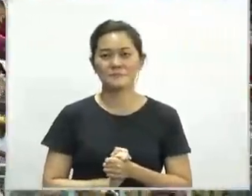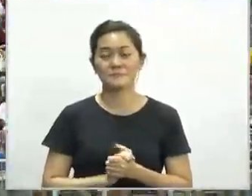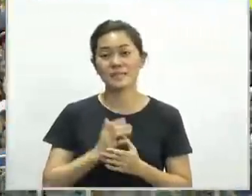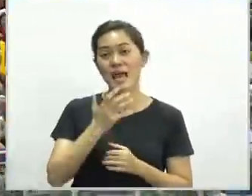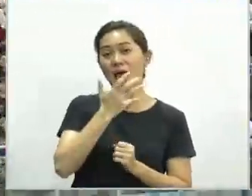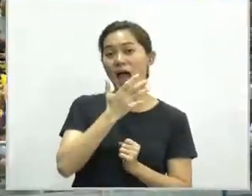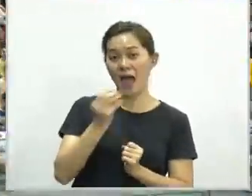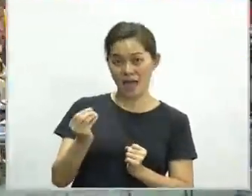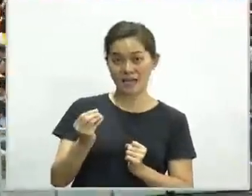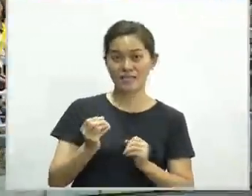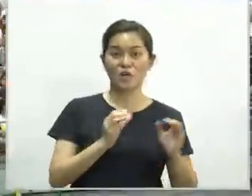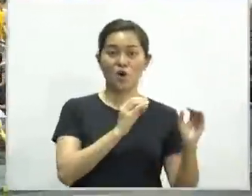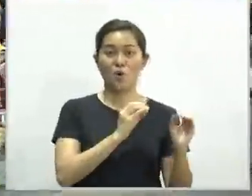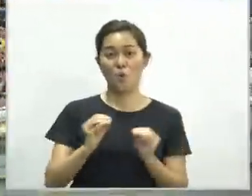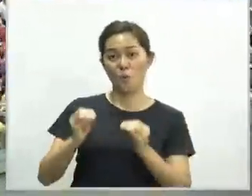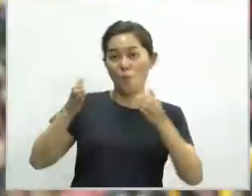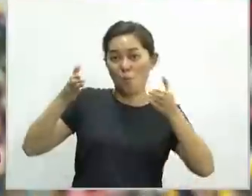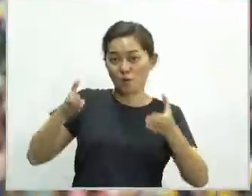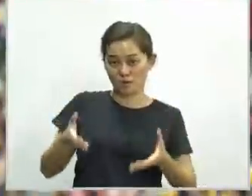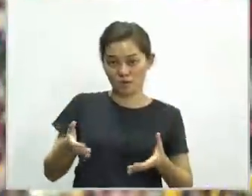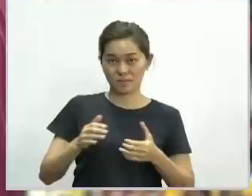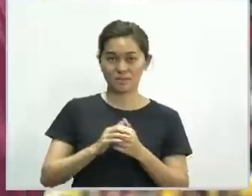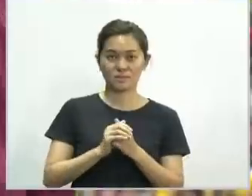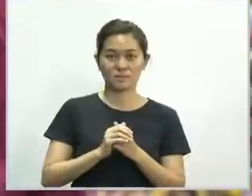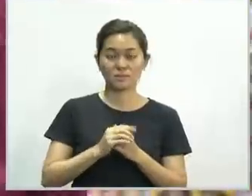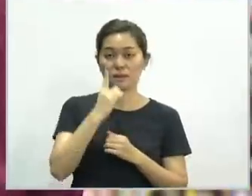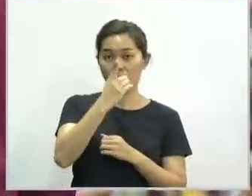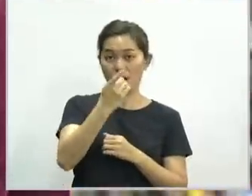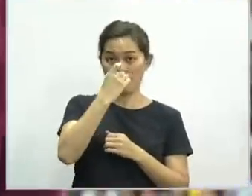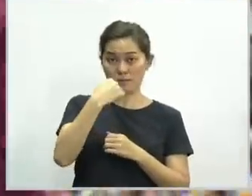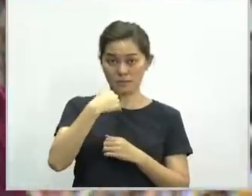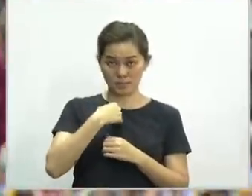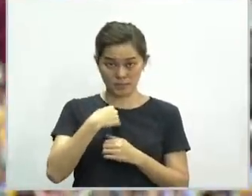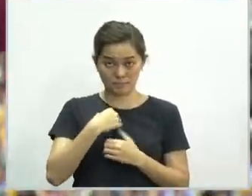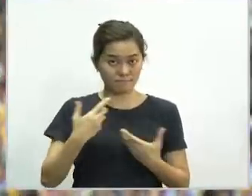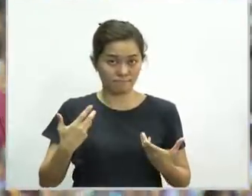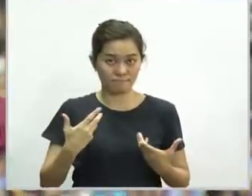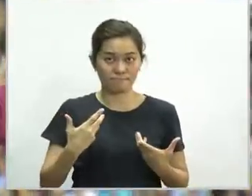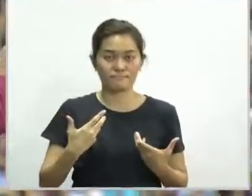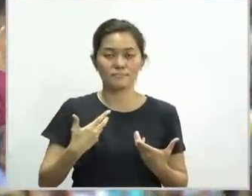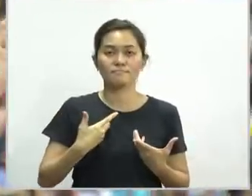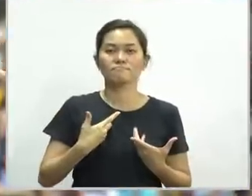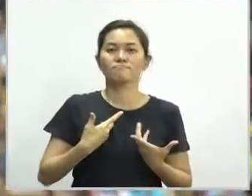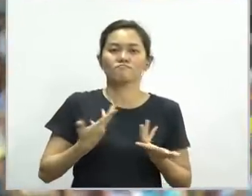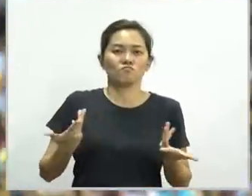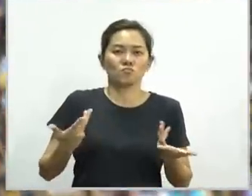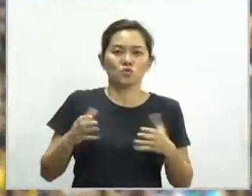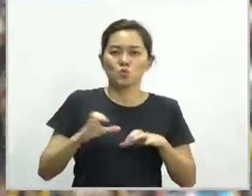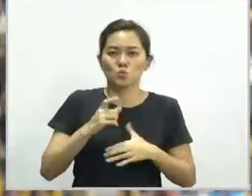And the organizers, they've asked me to explain